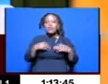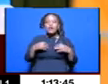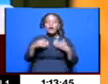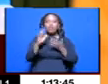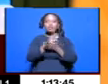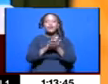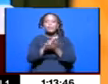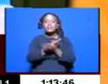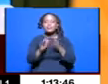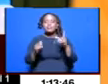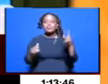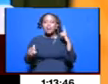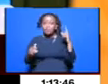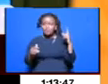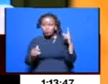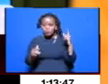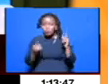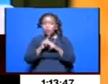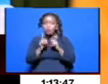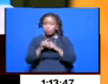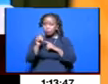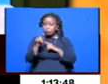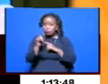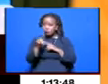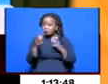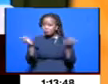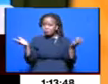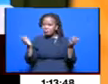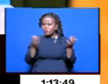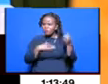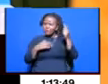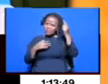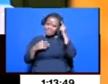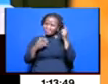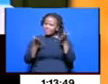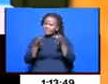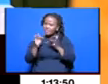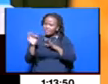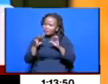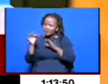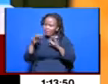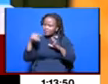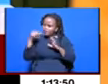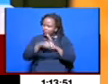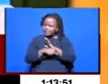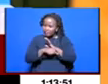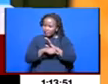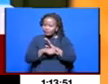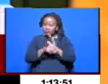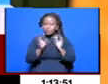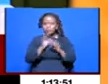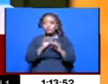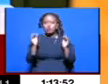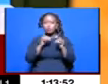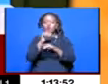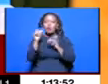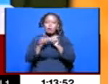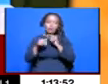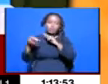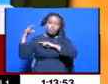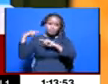structure doctrine. And I don't think I need to go into the stages, the historical